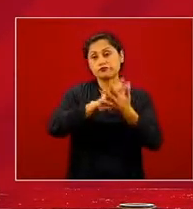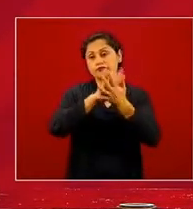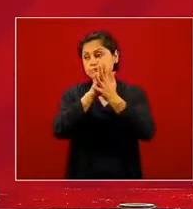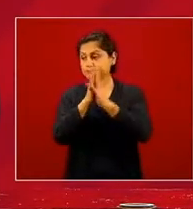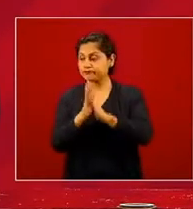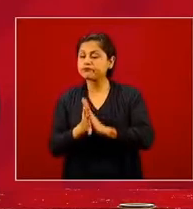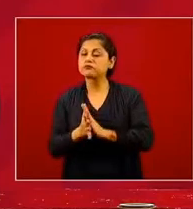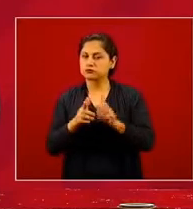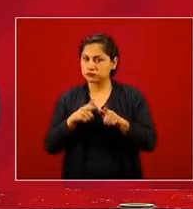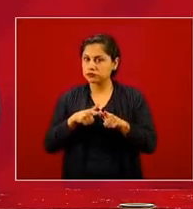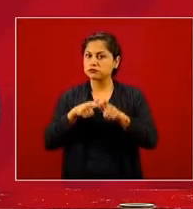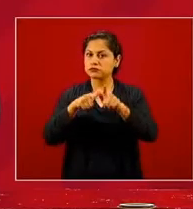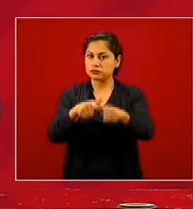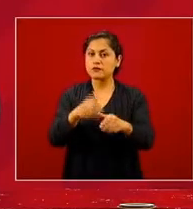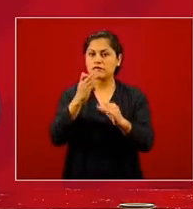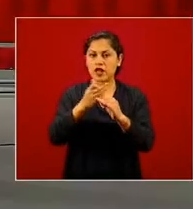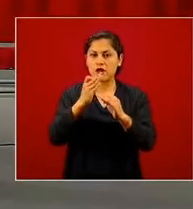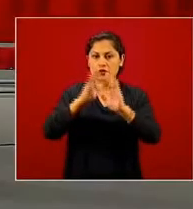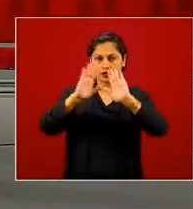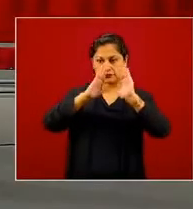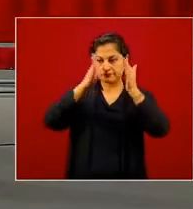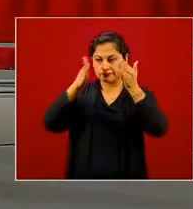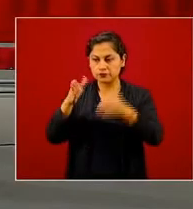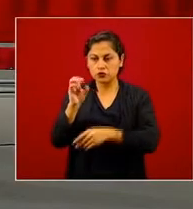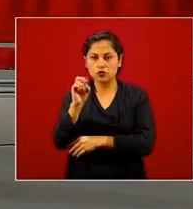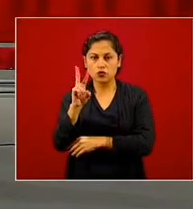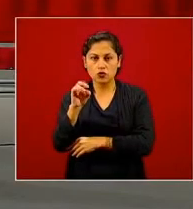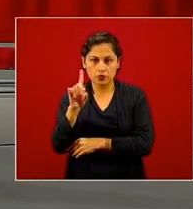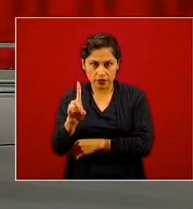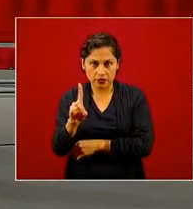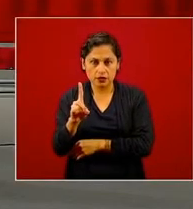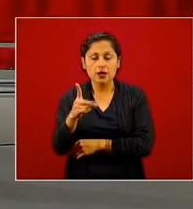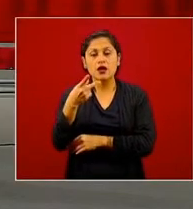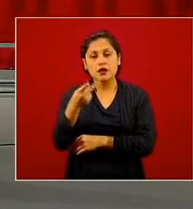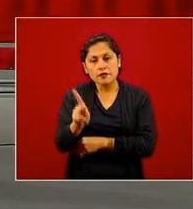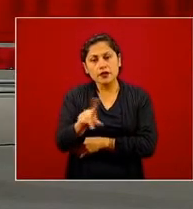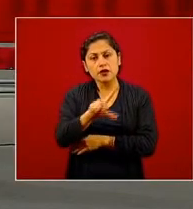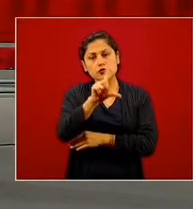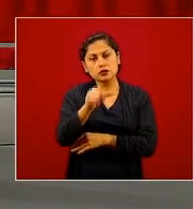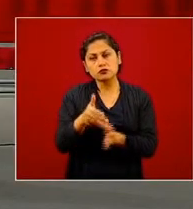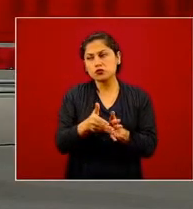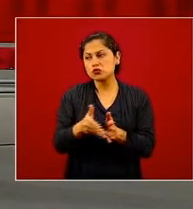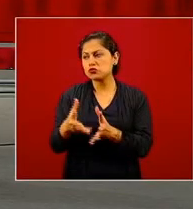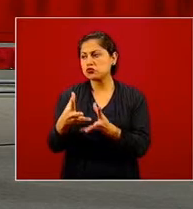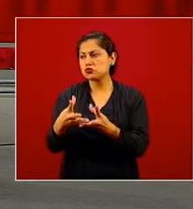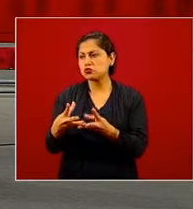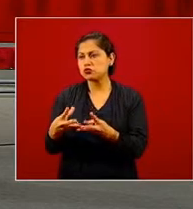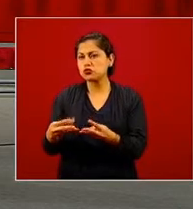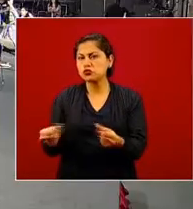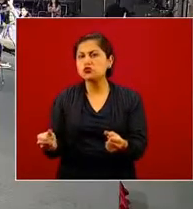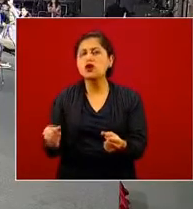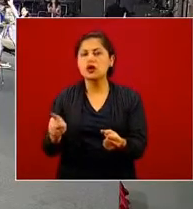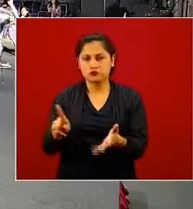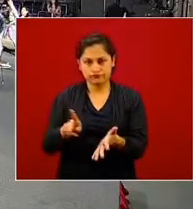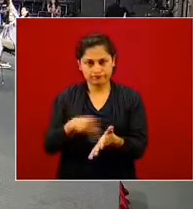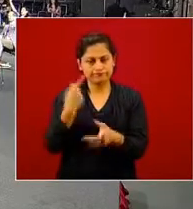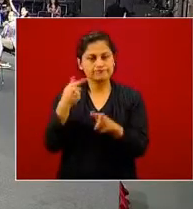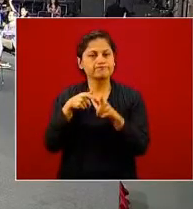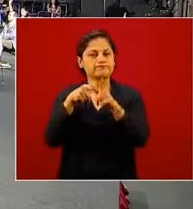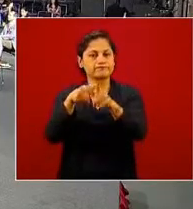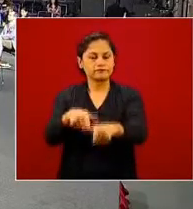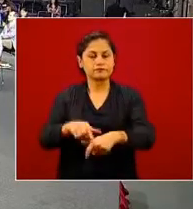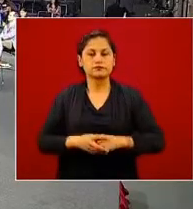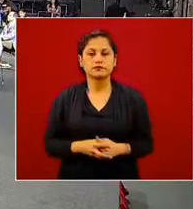health system is still in its way. We are focusing it right now on COVID, but we'll